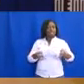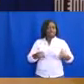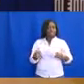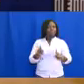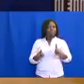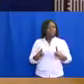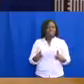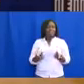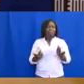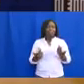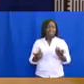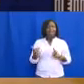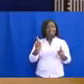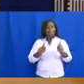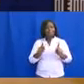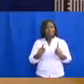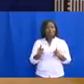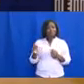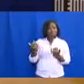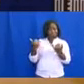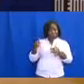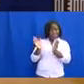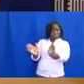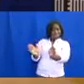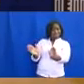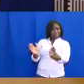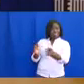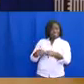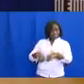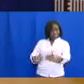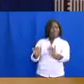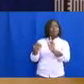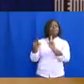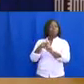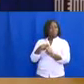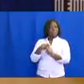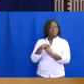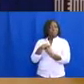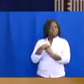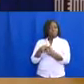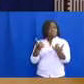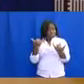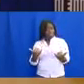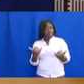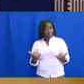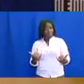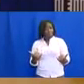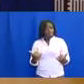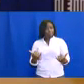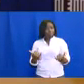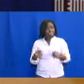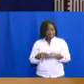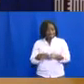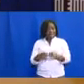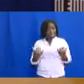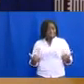i.e. people who remain on our books as still positive. Hence, as things stand